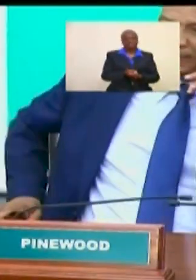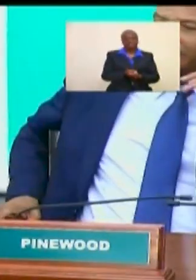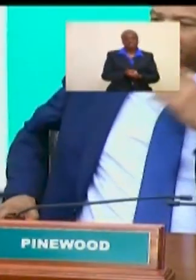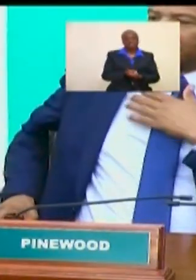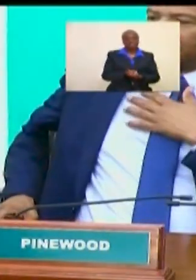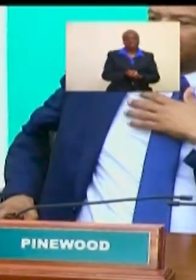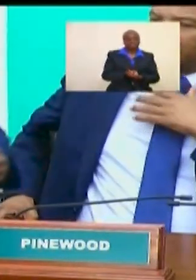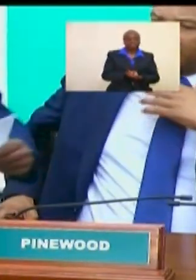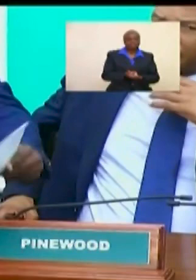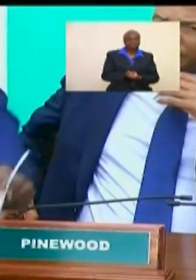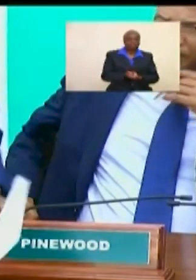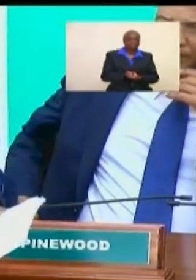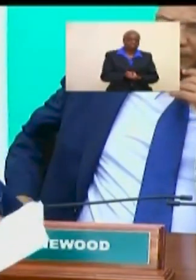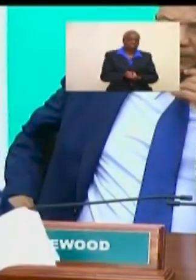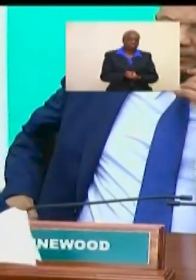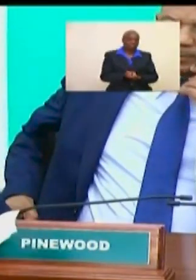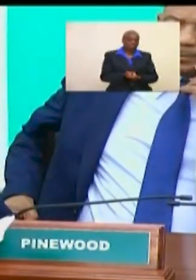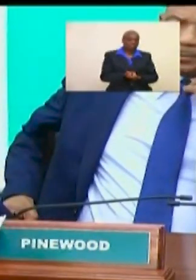Please. Madam Speaker.